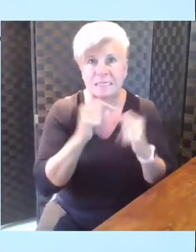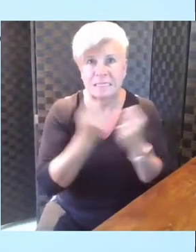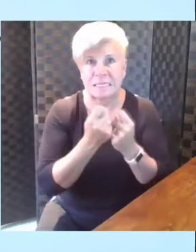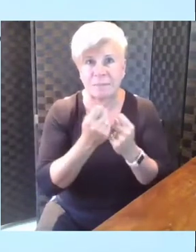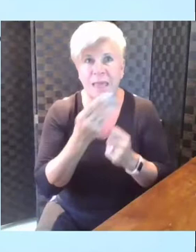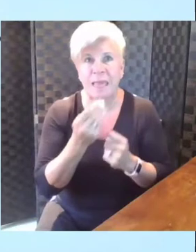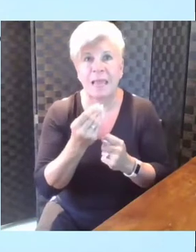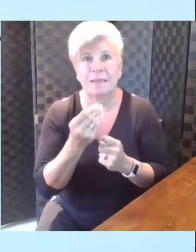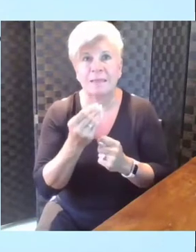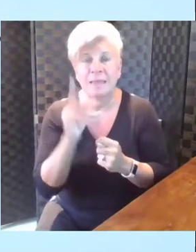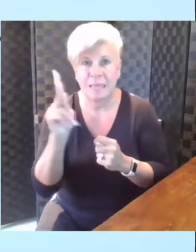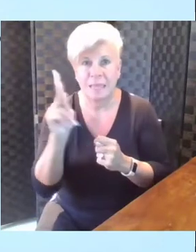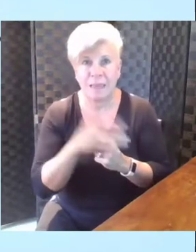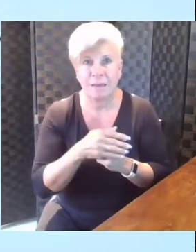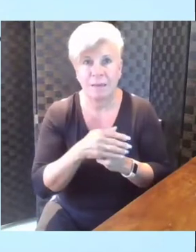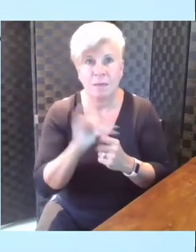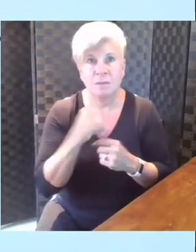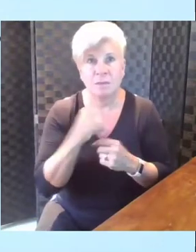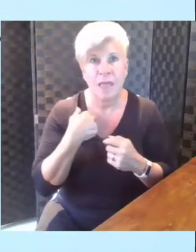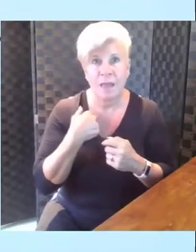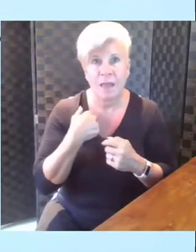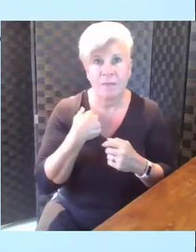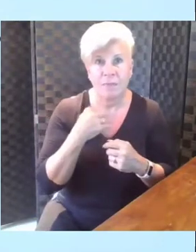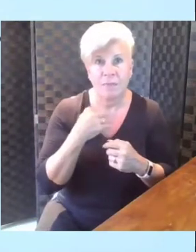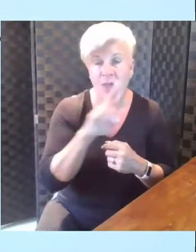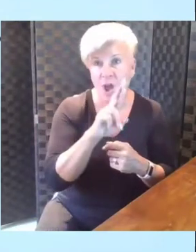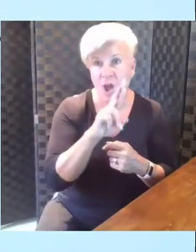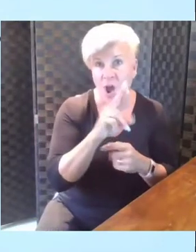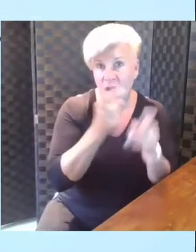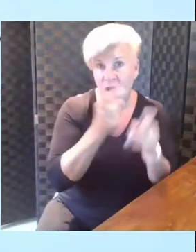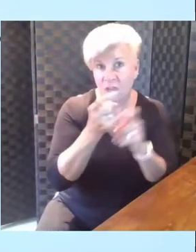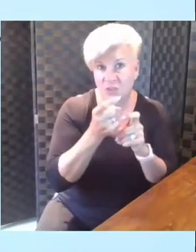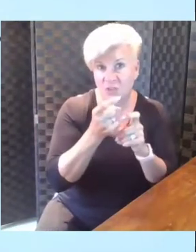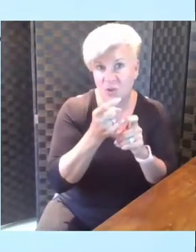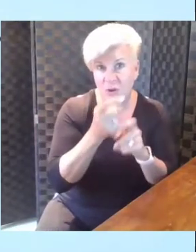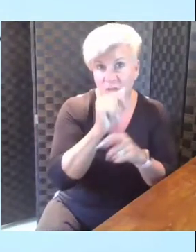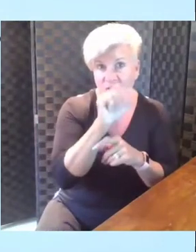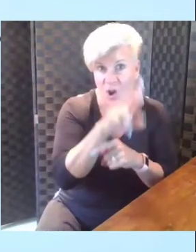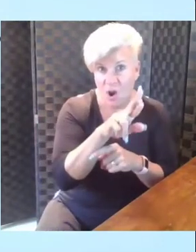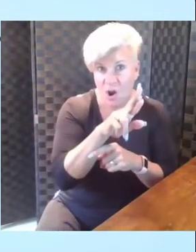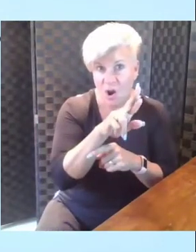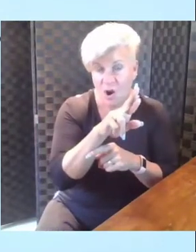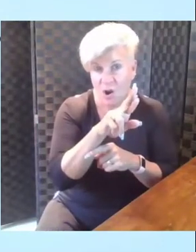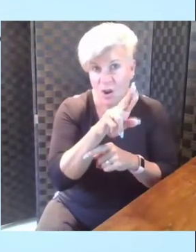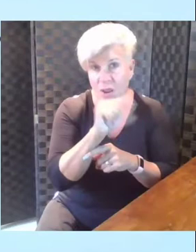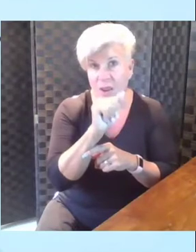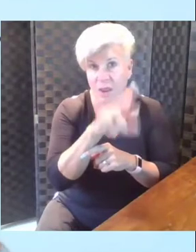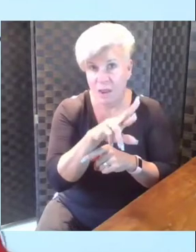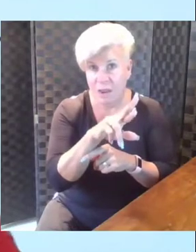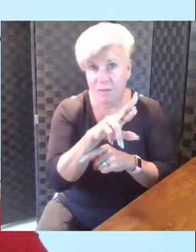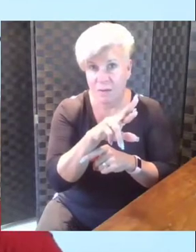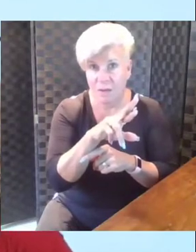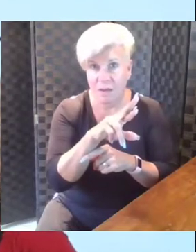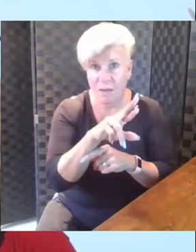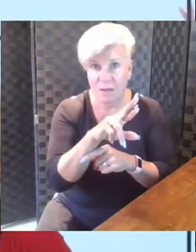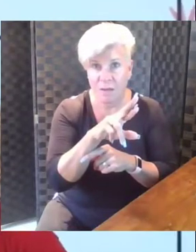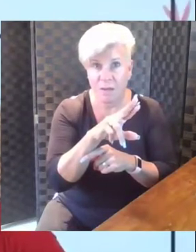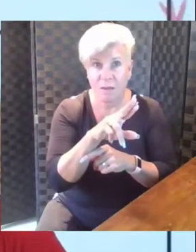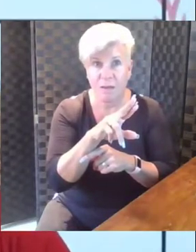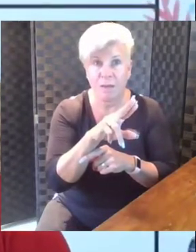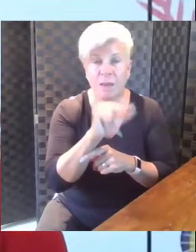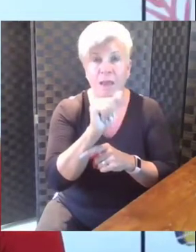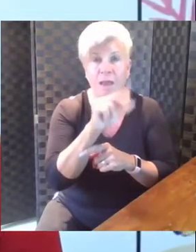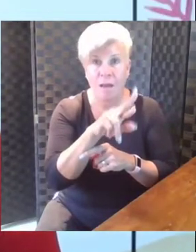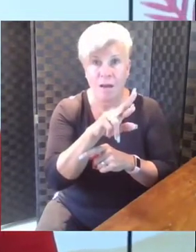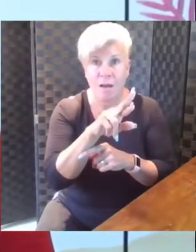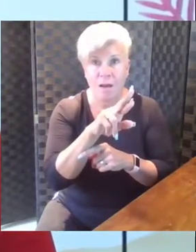a K only. We also hear in words like spark, we have the K after an